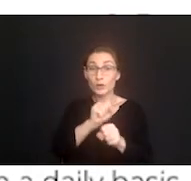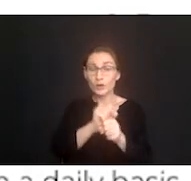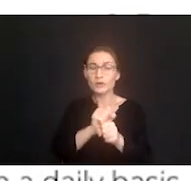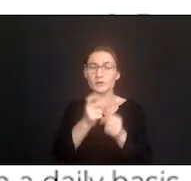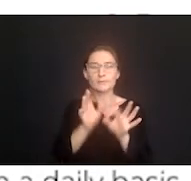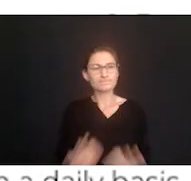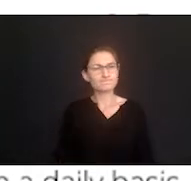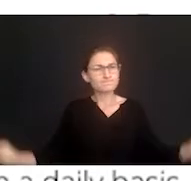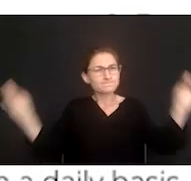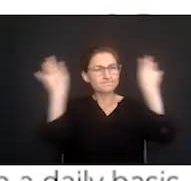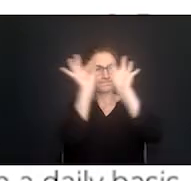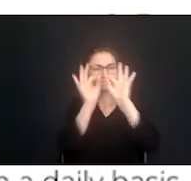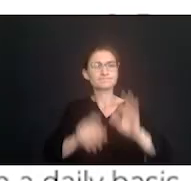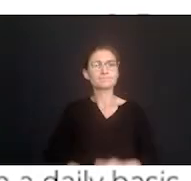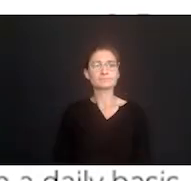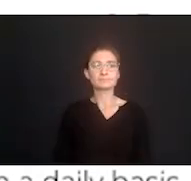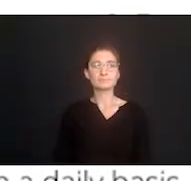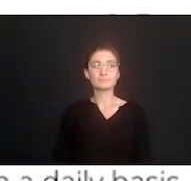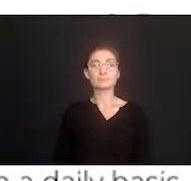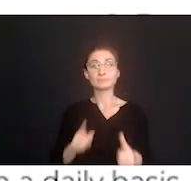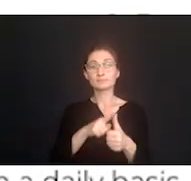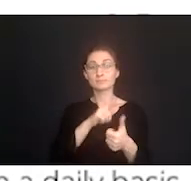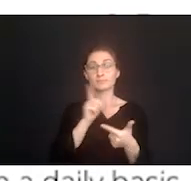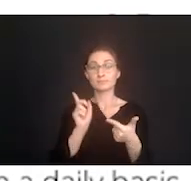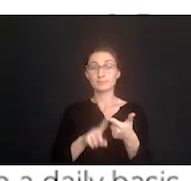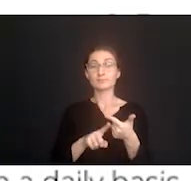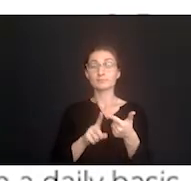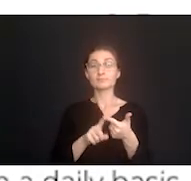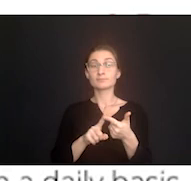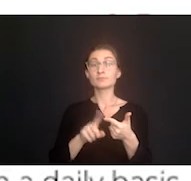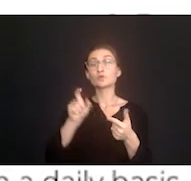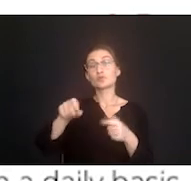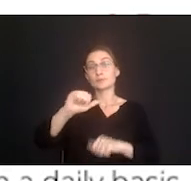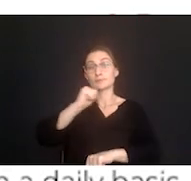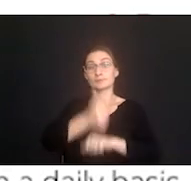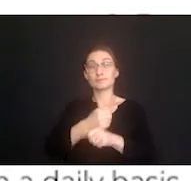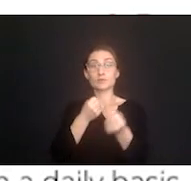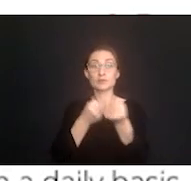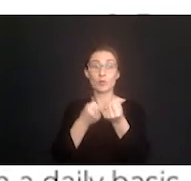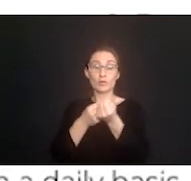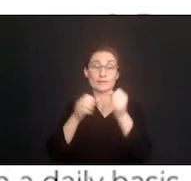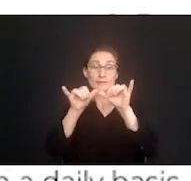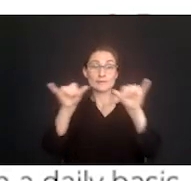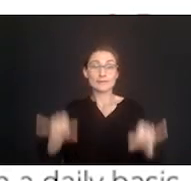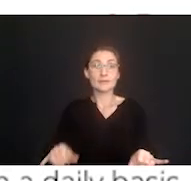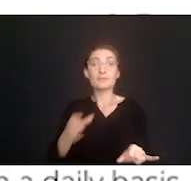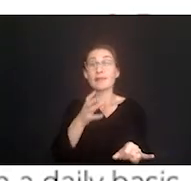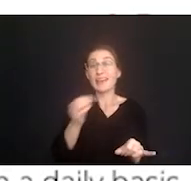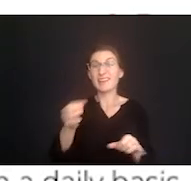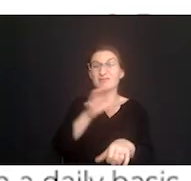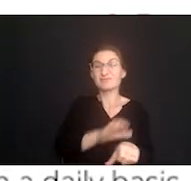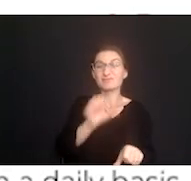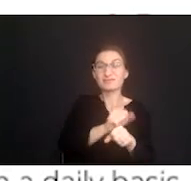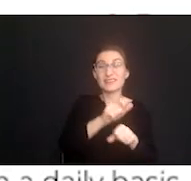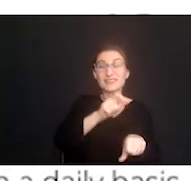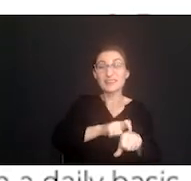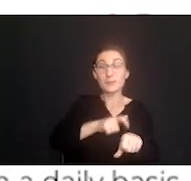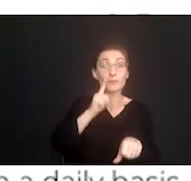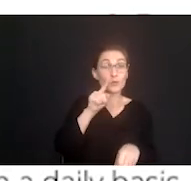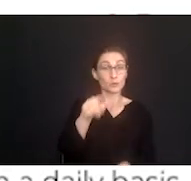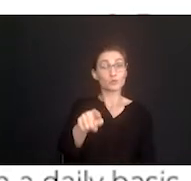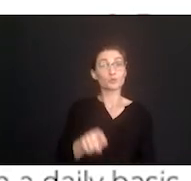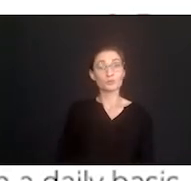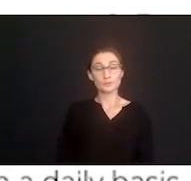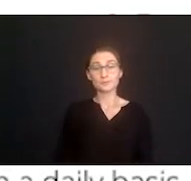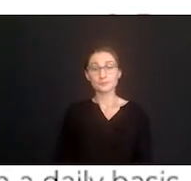is great as well. Where possible, if you haven't done so already, establish a support system and schedule time to do what